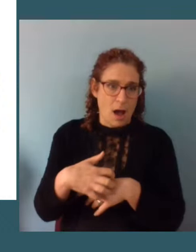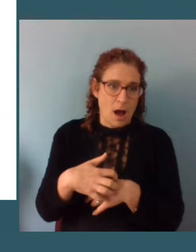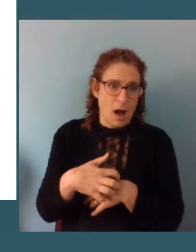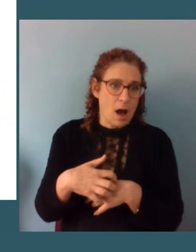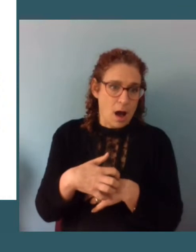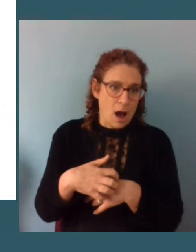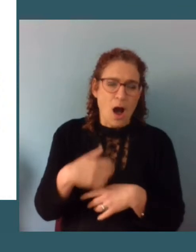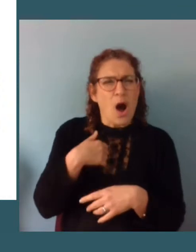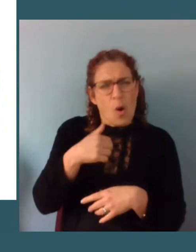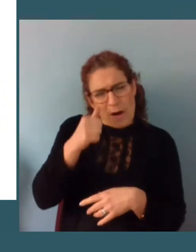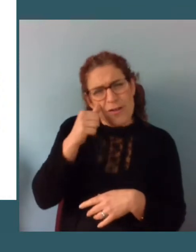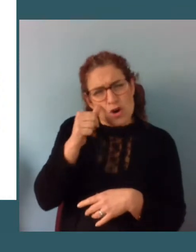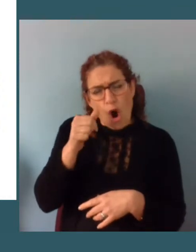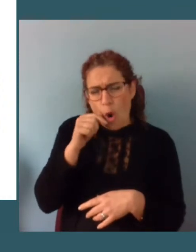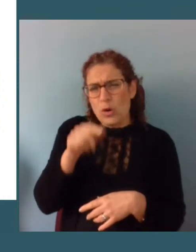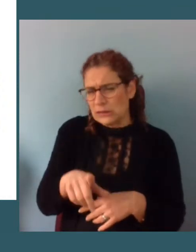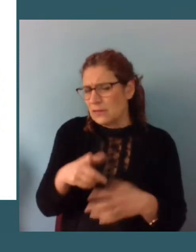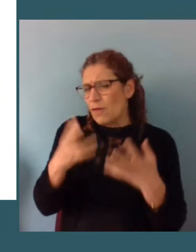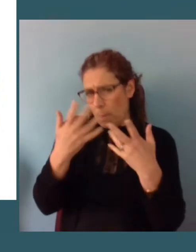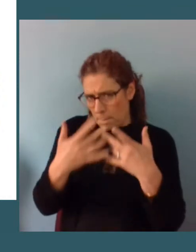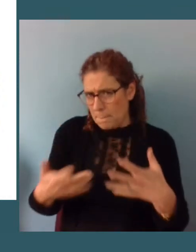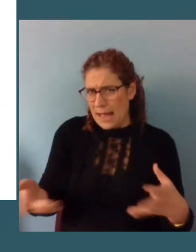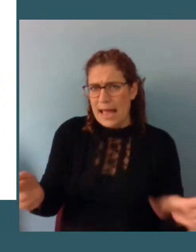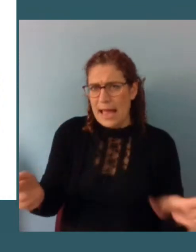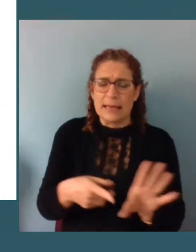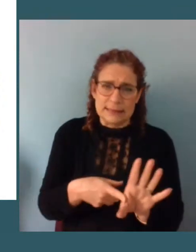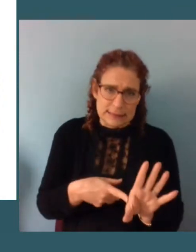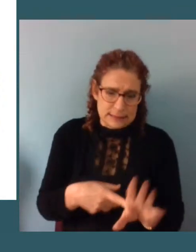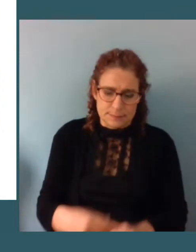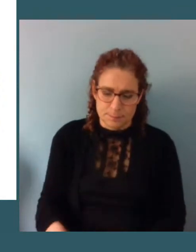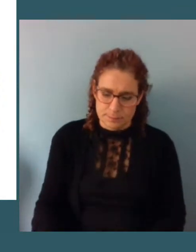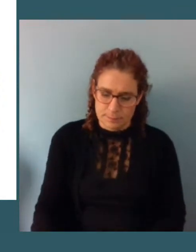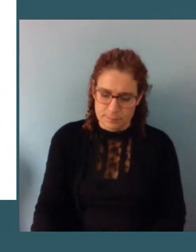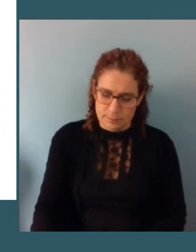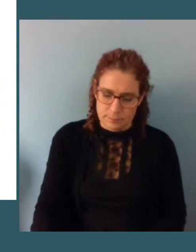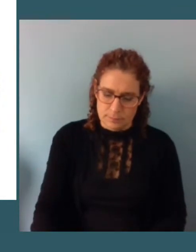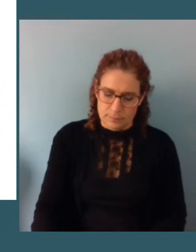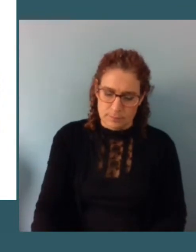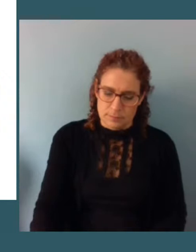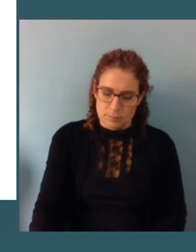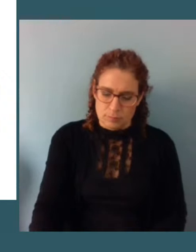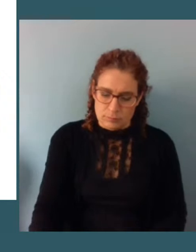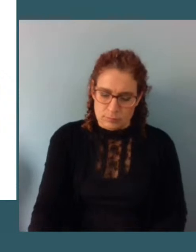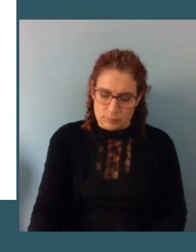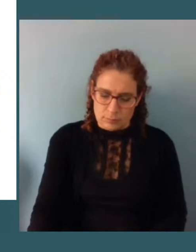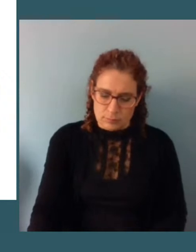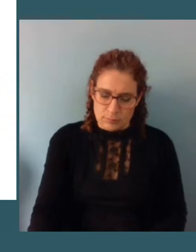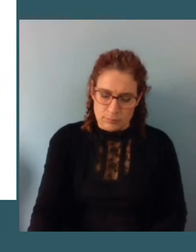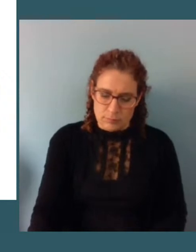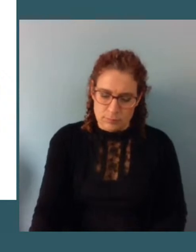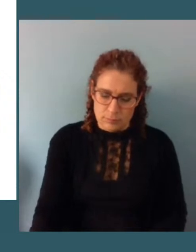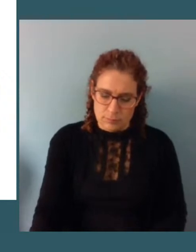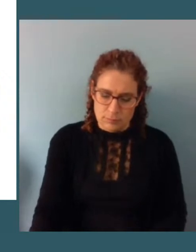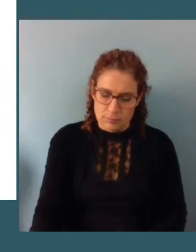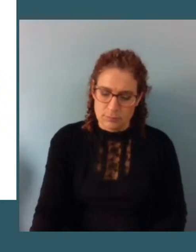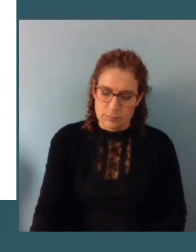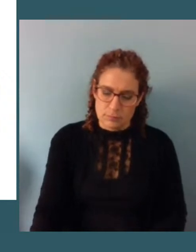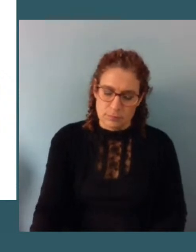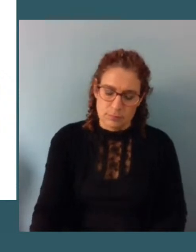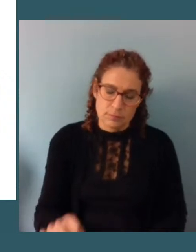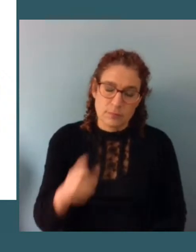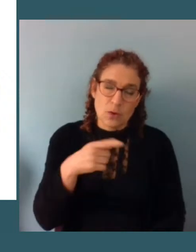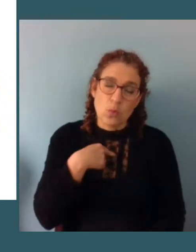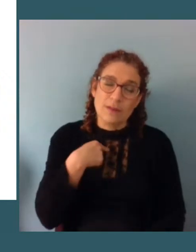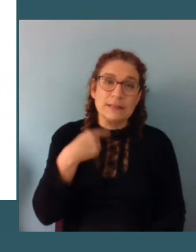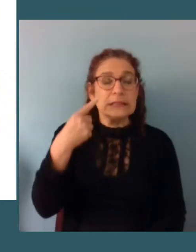for quite a number of years now. And you'll see on many of our things that we,